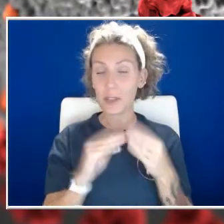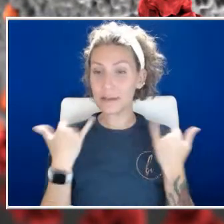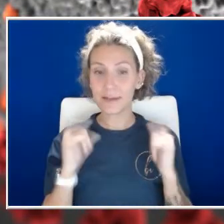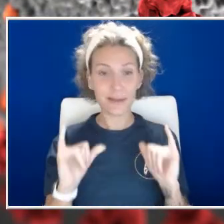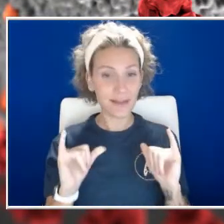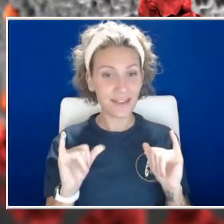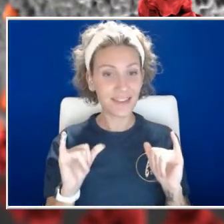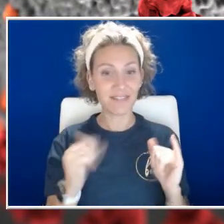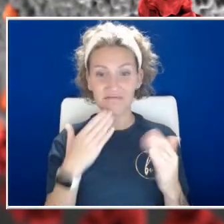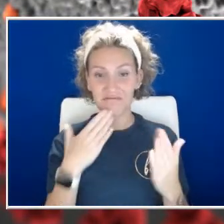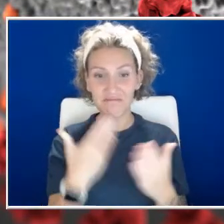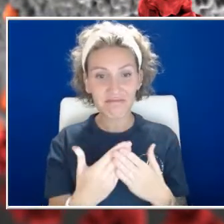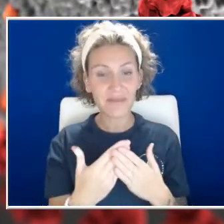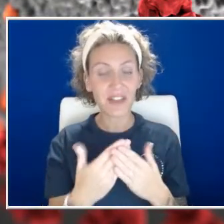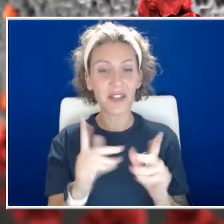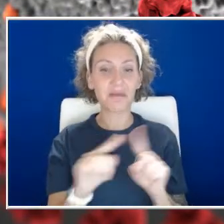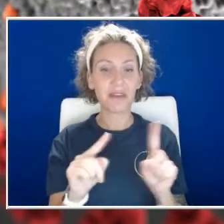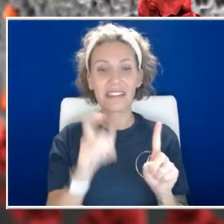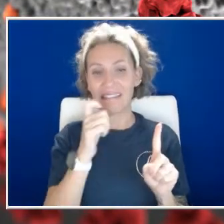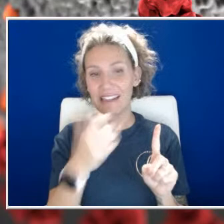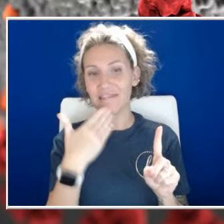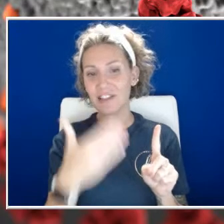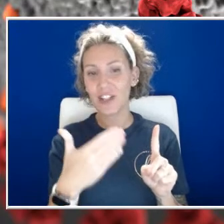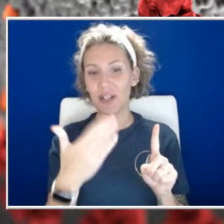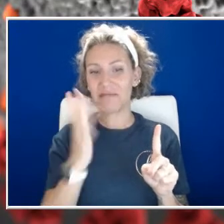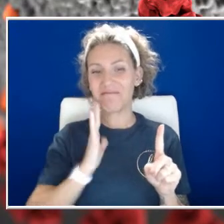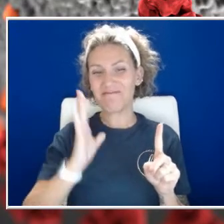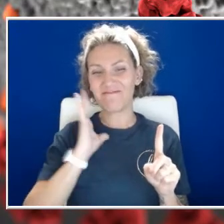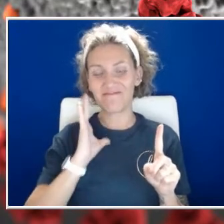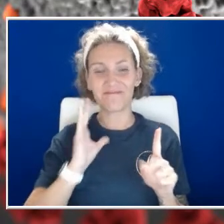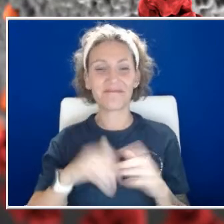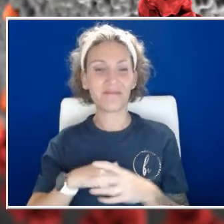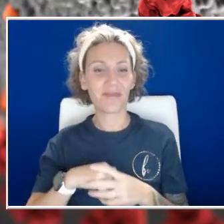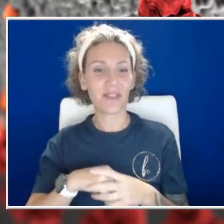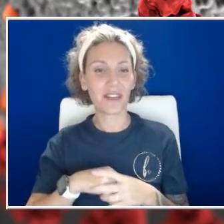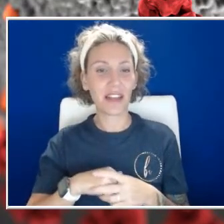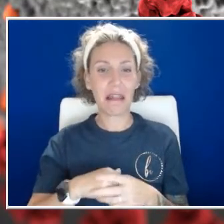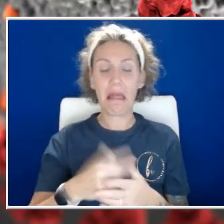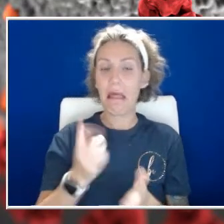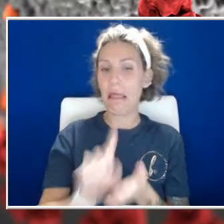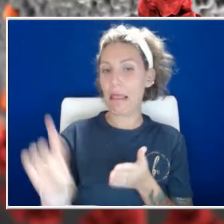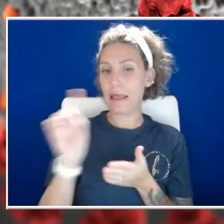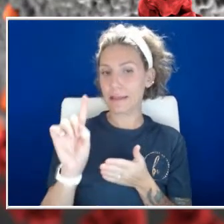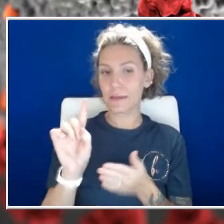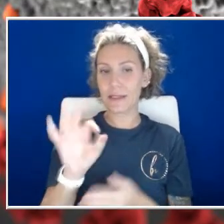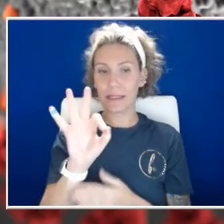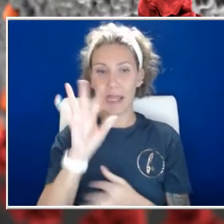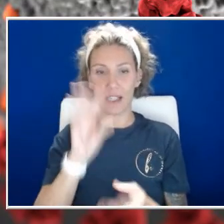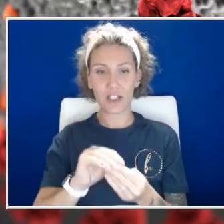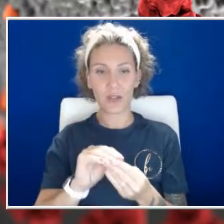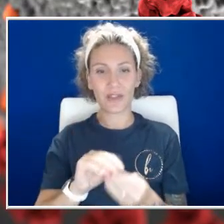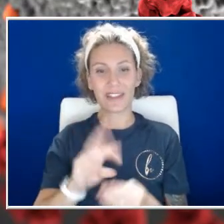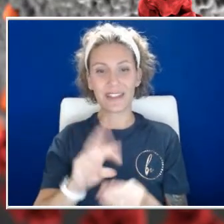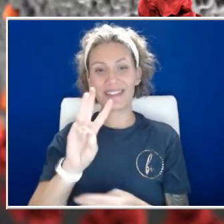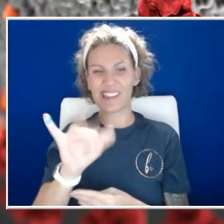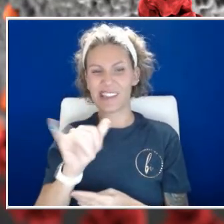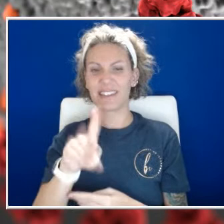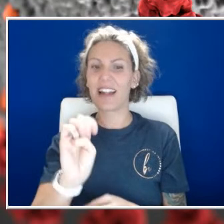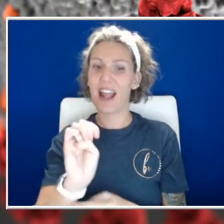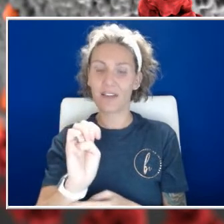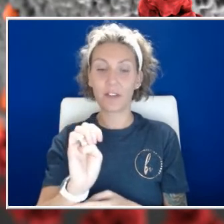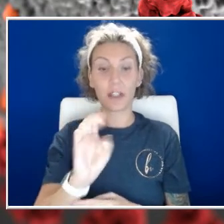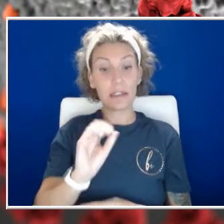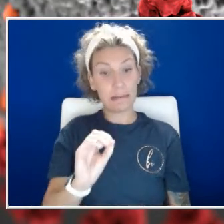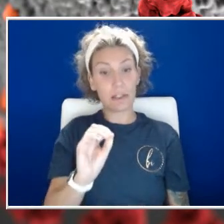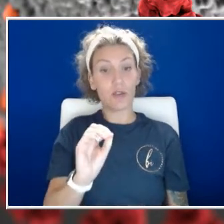good, but not as good as they used to be. Last week, we have 9 total. Unfortunately, 6 active, 0 in the ICU,